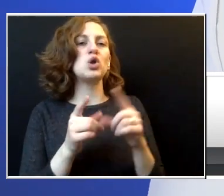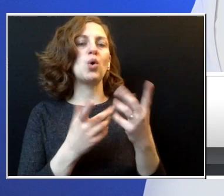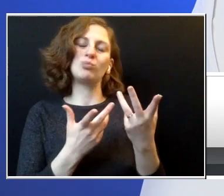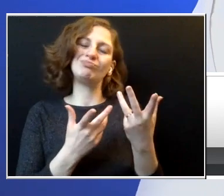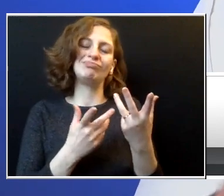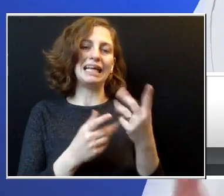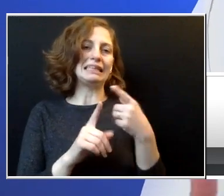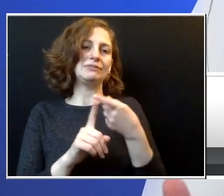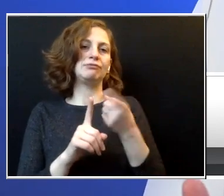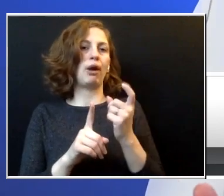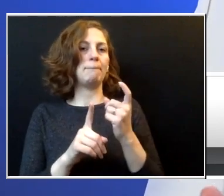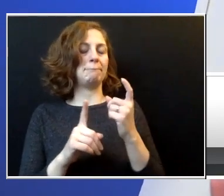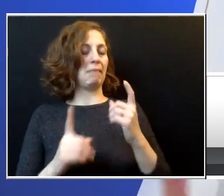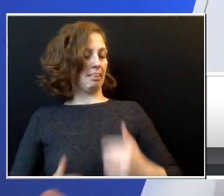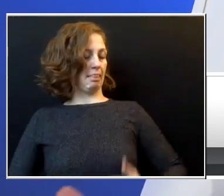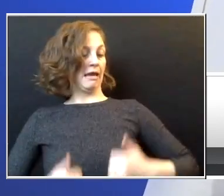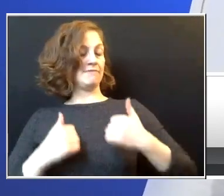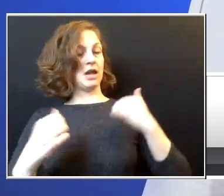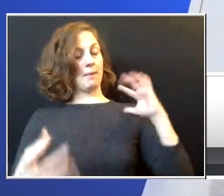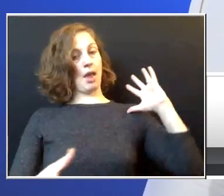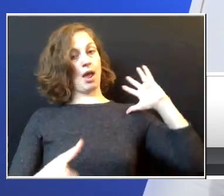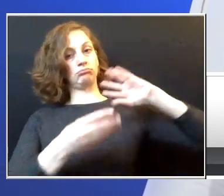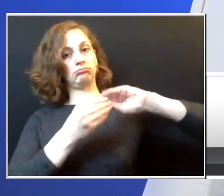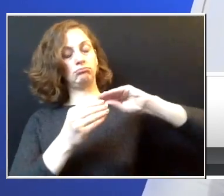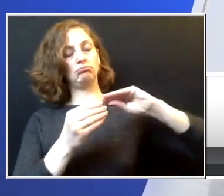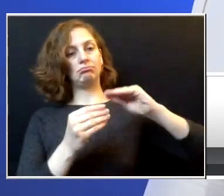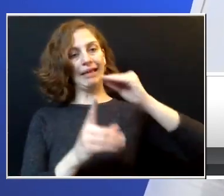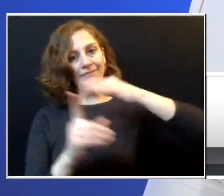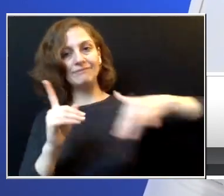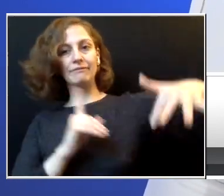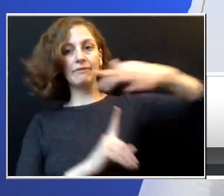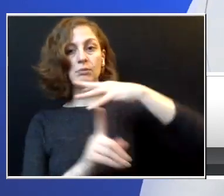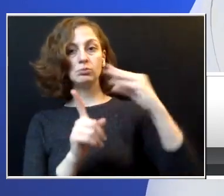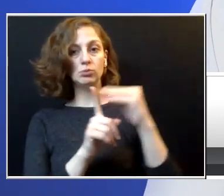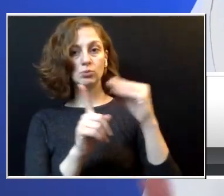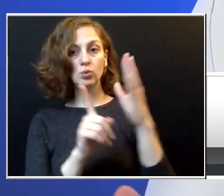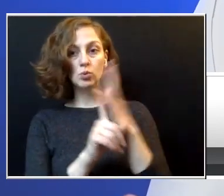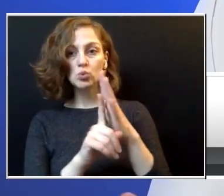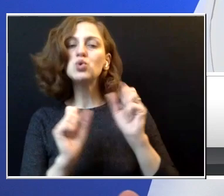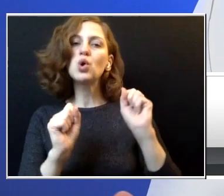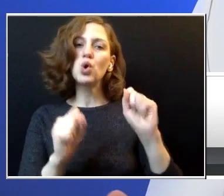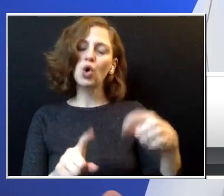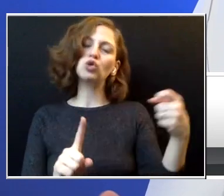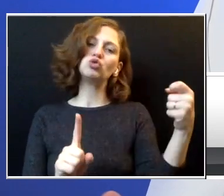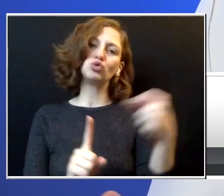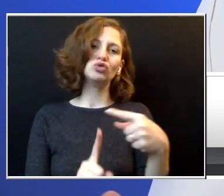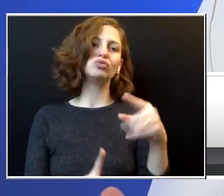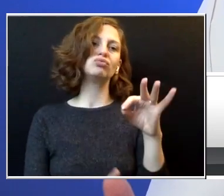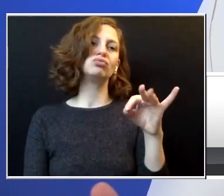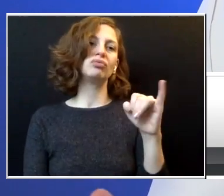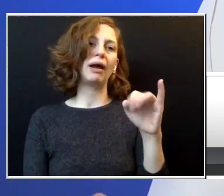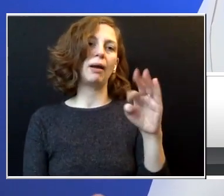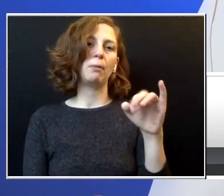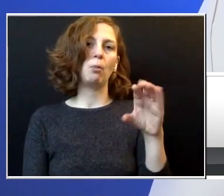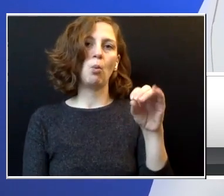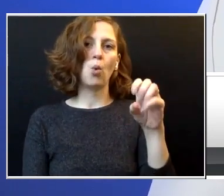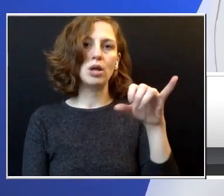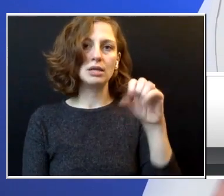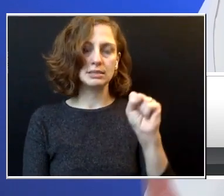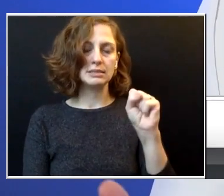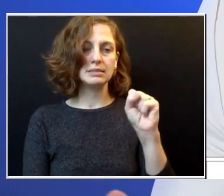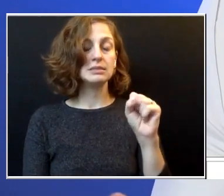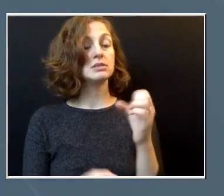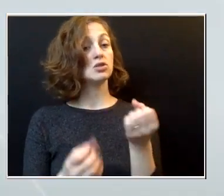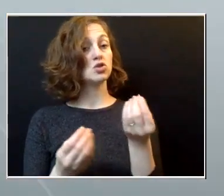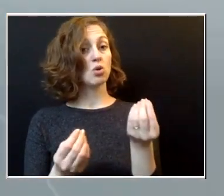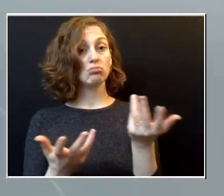trigger fibrosis in somebody who's genetically susceptible. And so when you look at all the different possible exposures that you could accumulate in your lifetime,